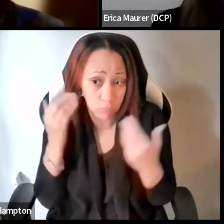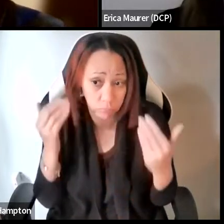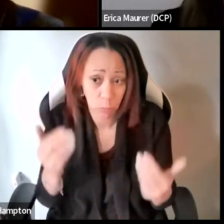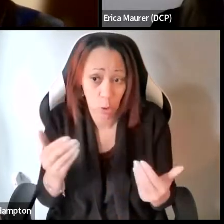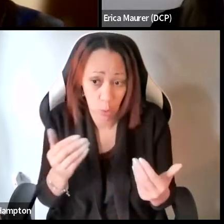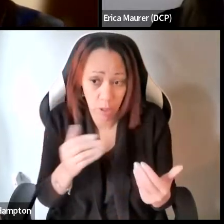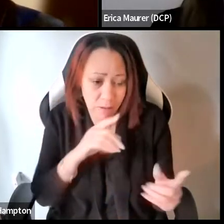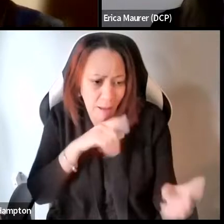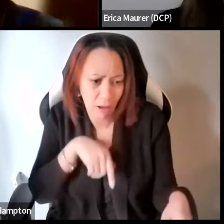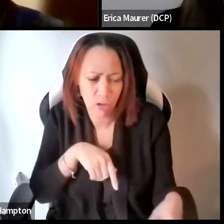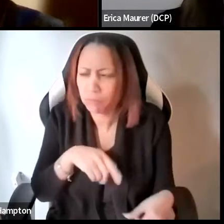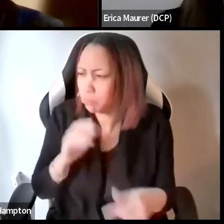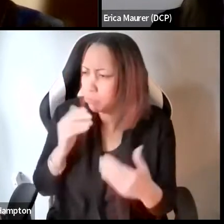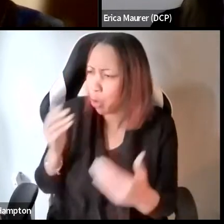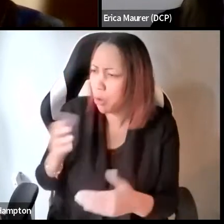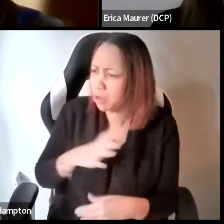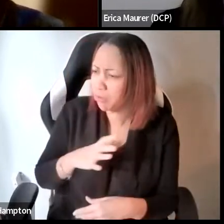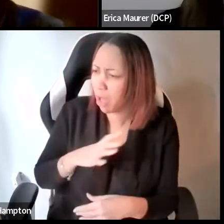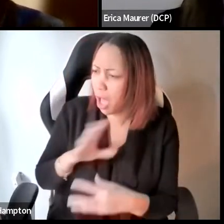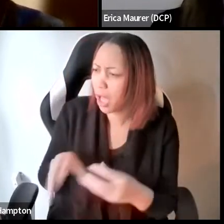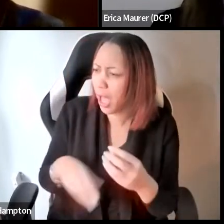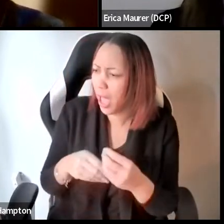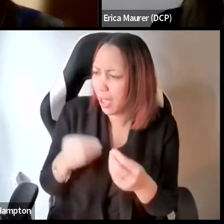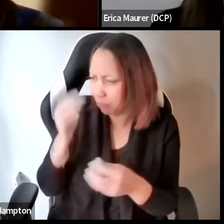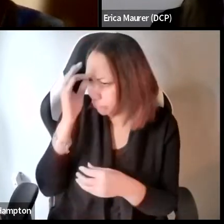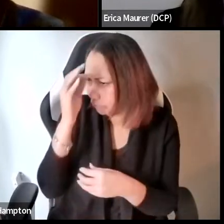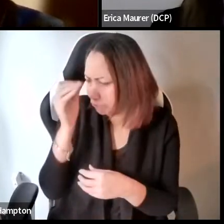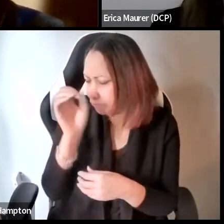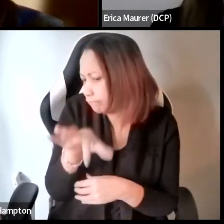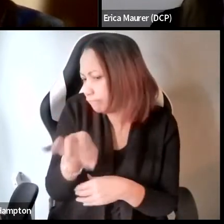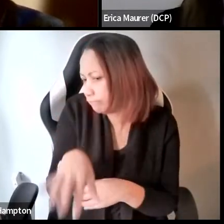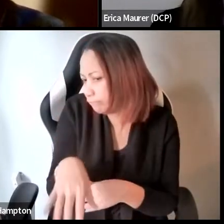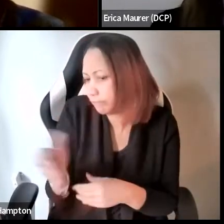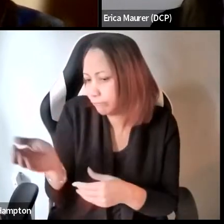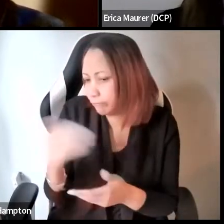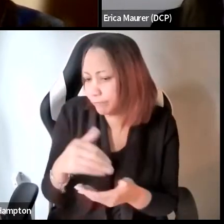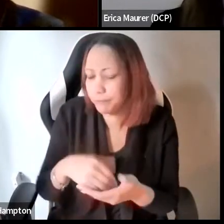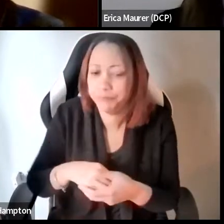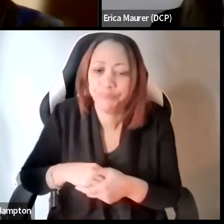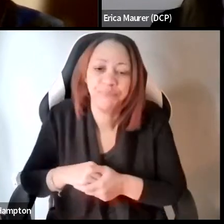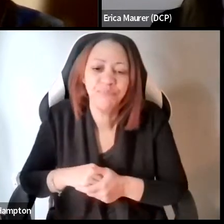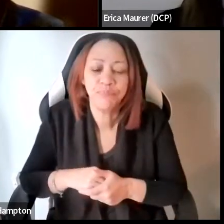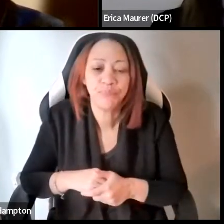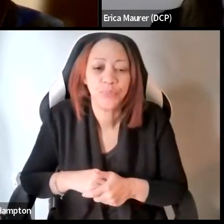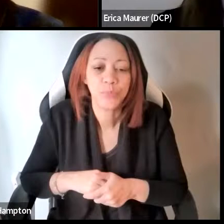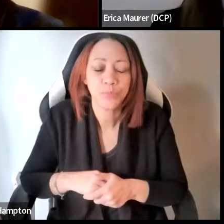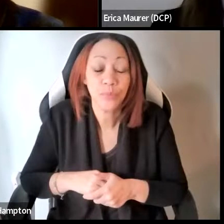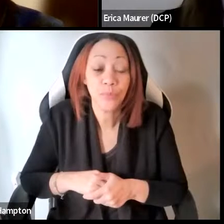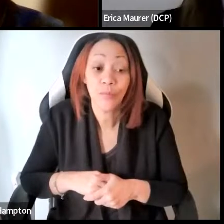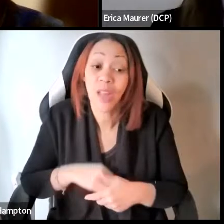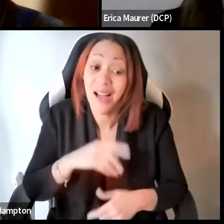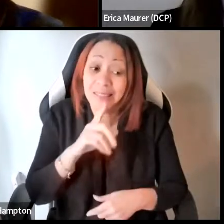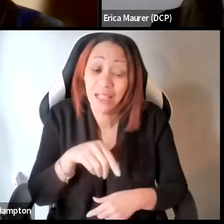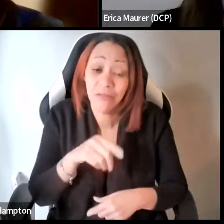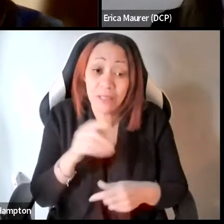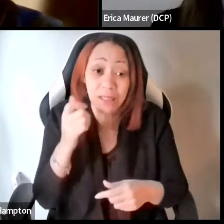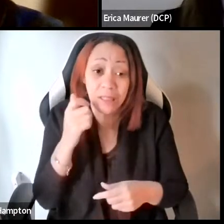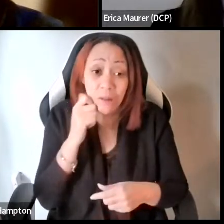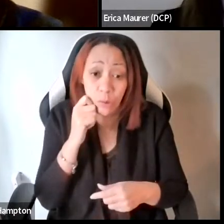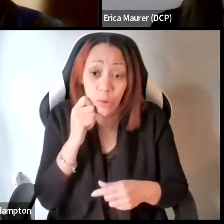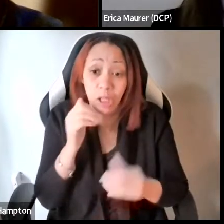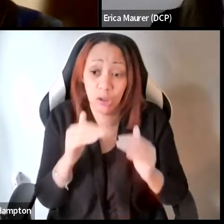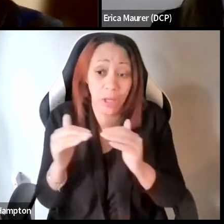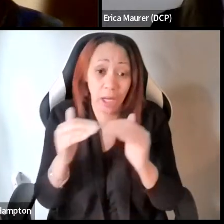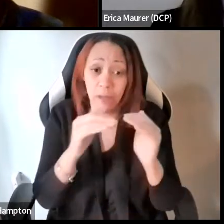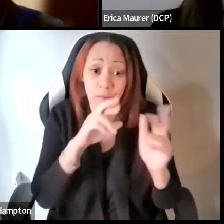Go ahead. I can add in and put up my thoughts on it too. We definitely see this racial equity reporting as